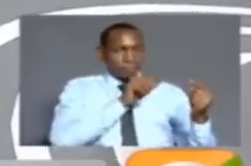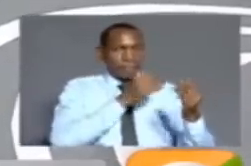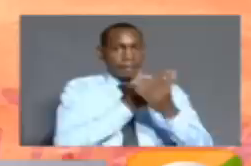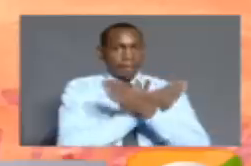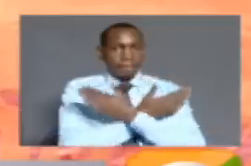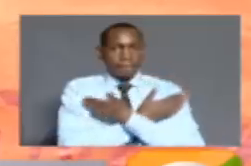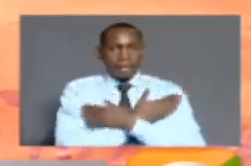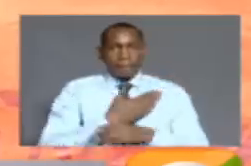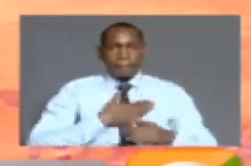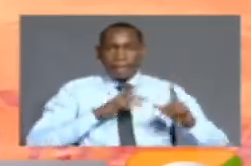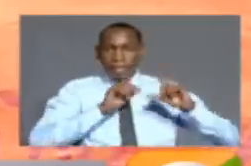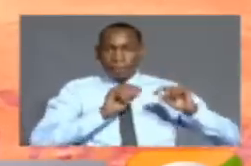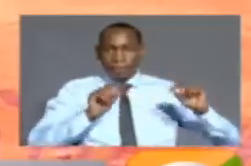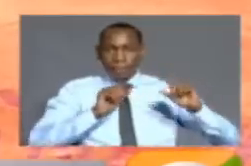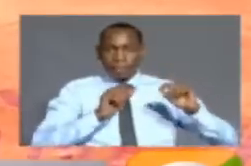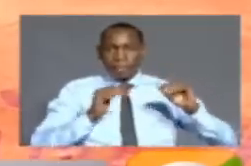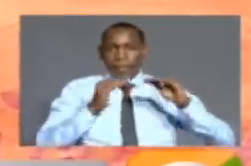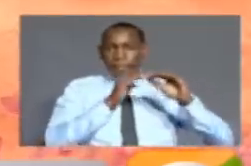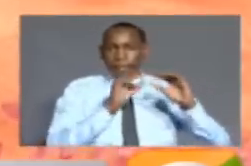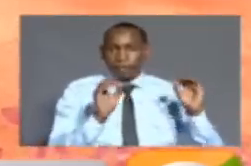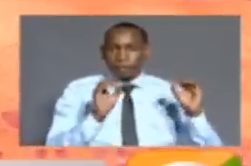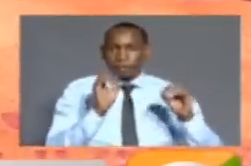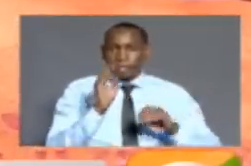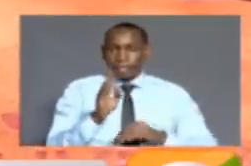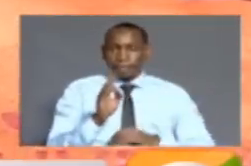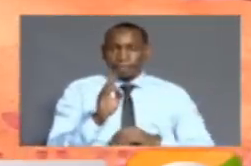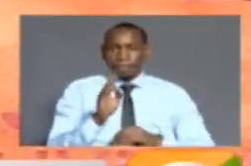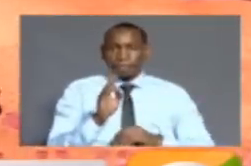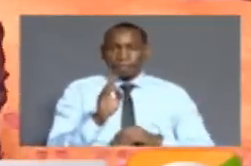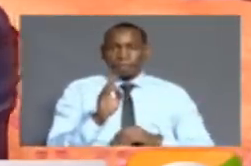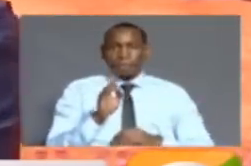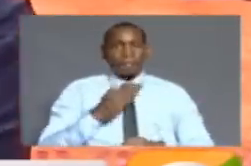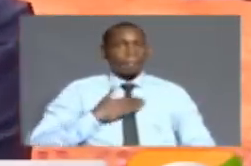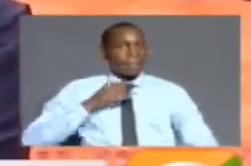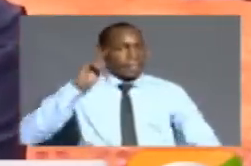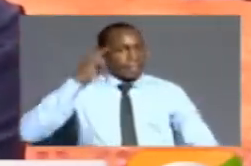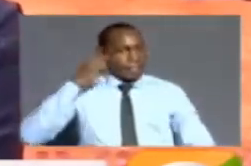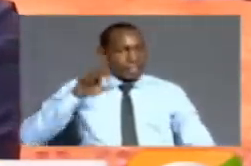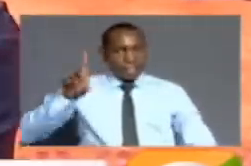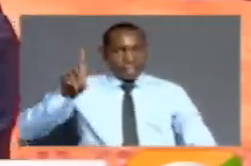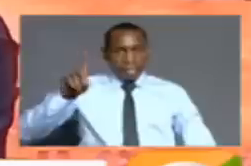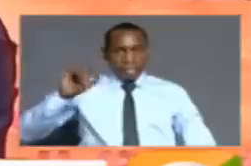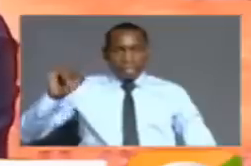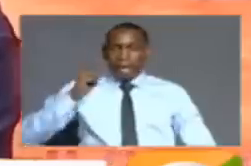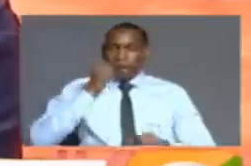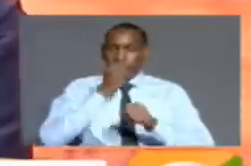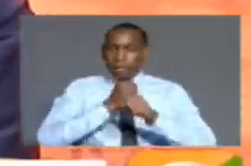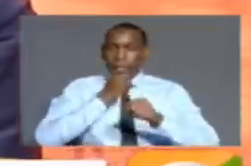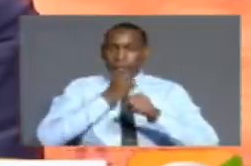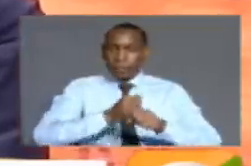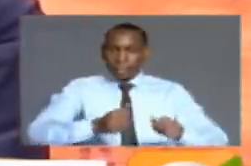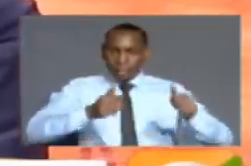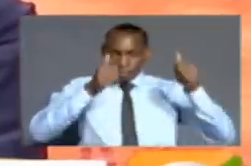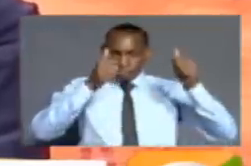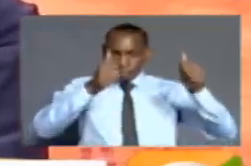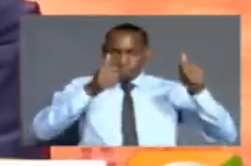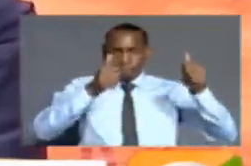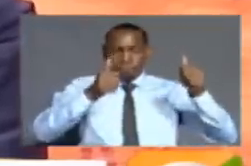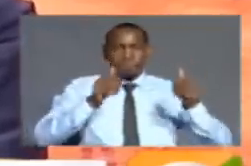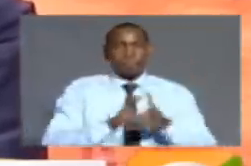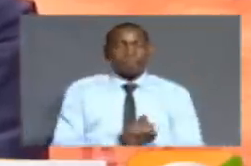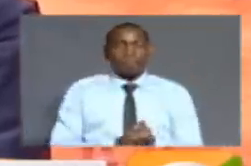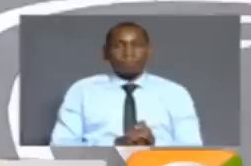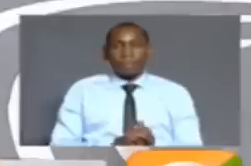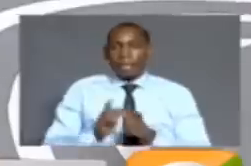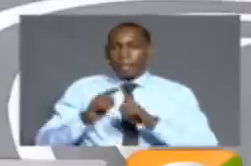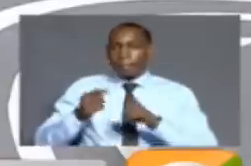And it will not be fair if we leave it this way. Go on. What is this? I think the DCI is doing a fantastic job. The DCI is doing a fantastic